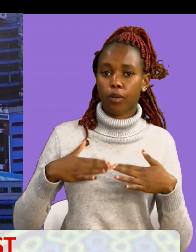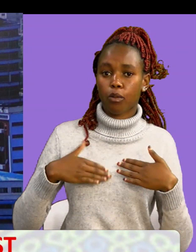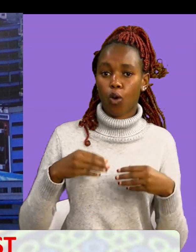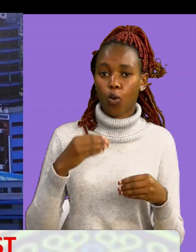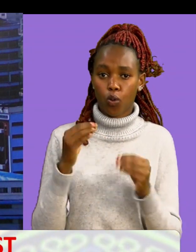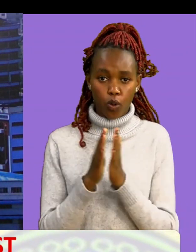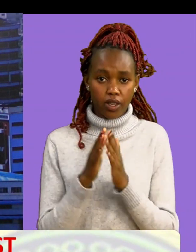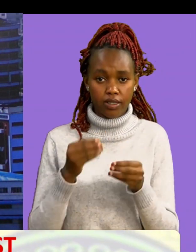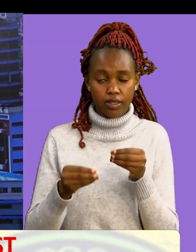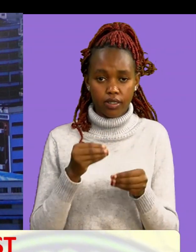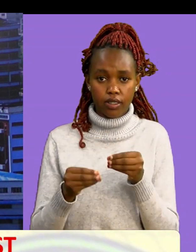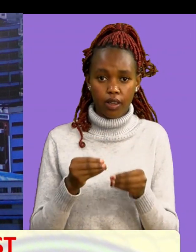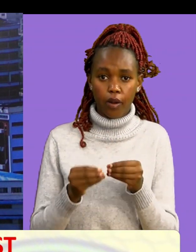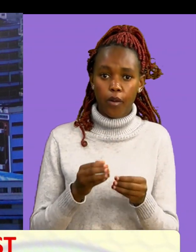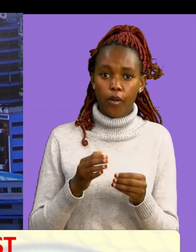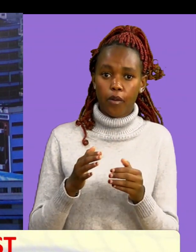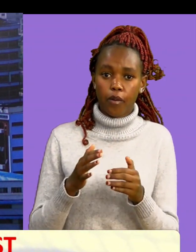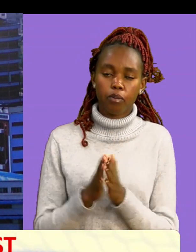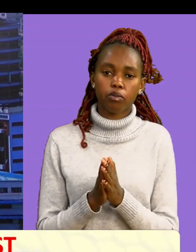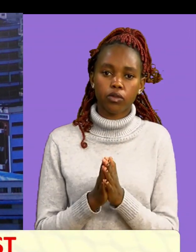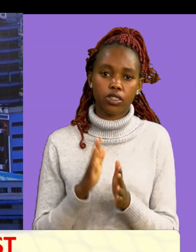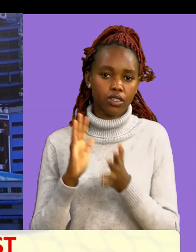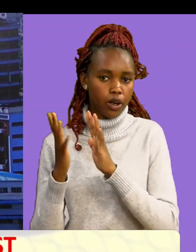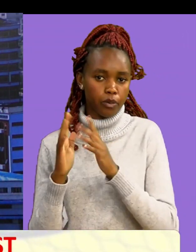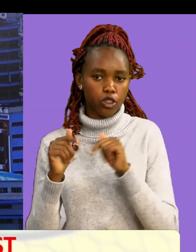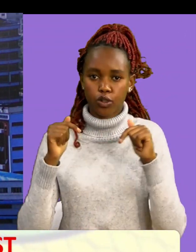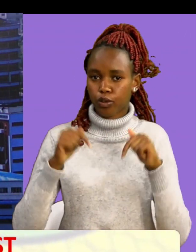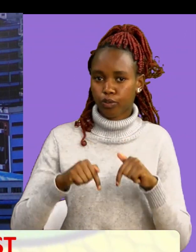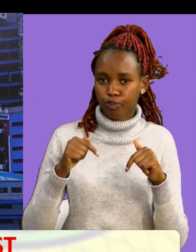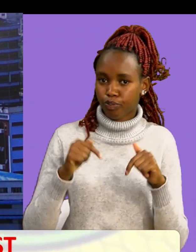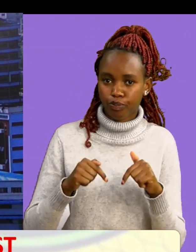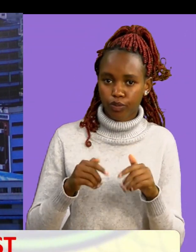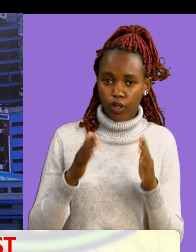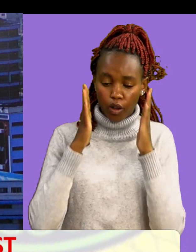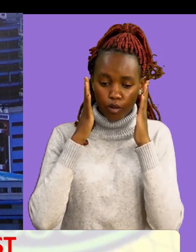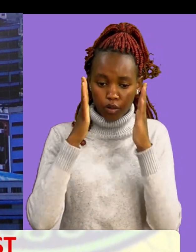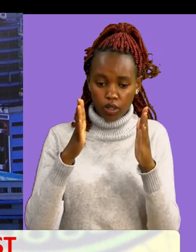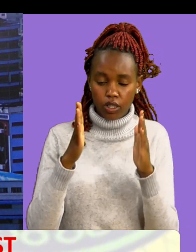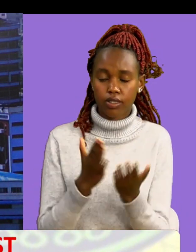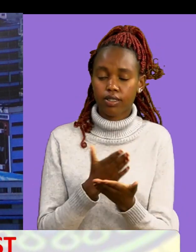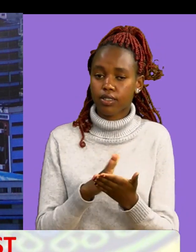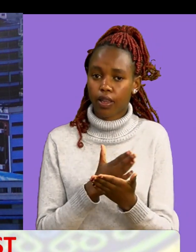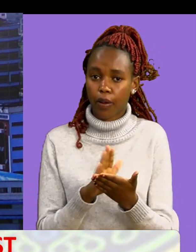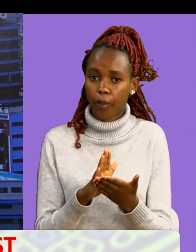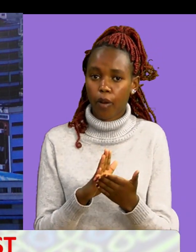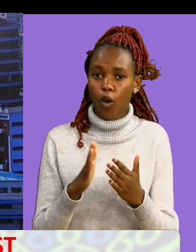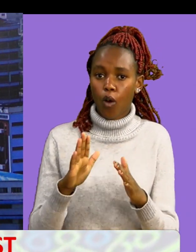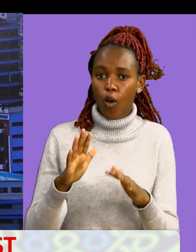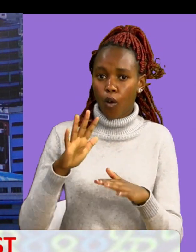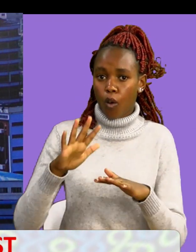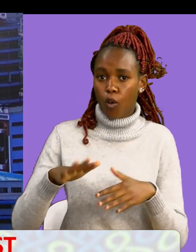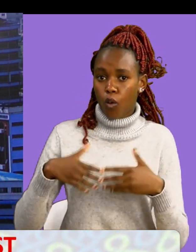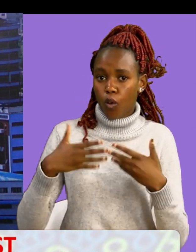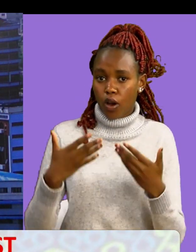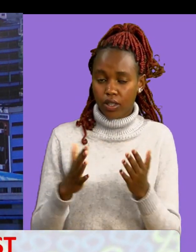you. That disability is not inability. So yes, tonight we are going to focus on some of the aspects, yeah, on why we should celebrate